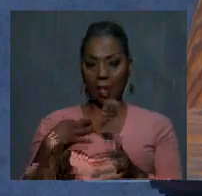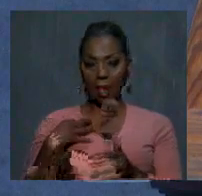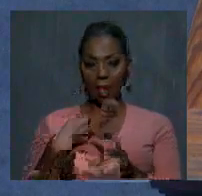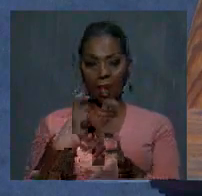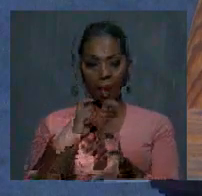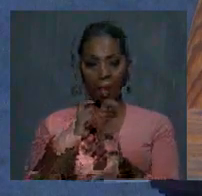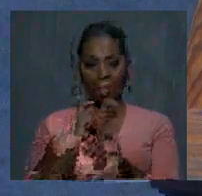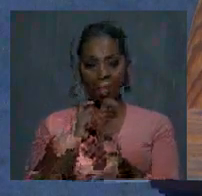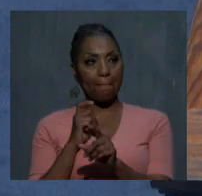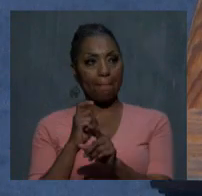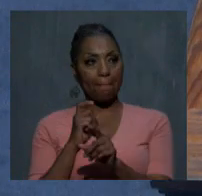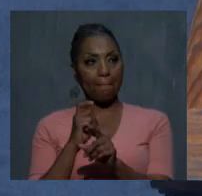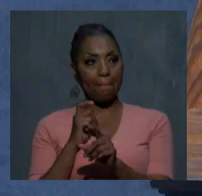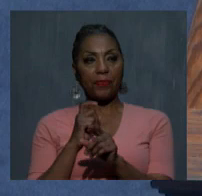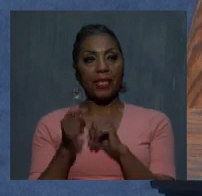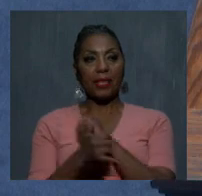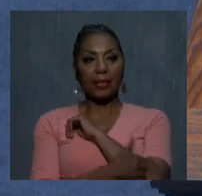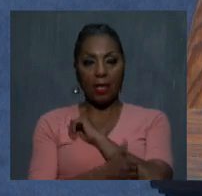representing